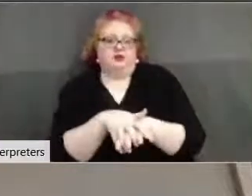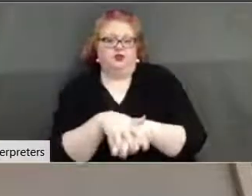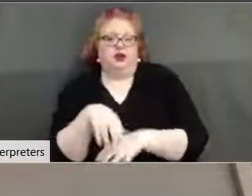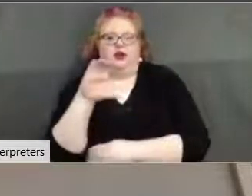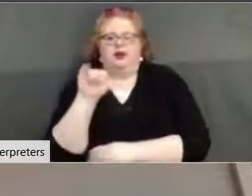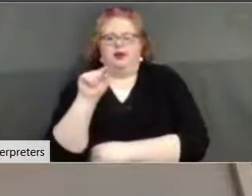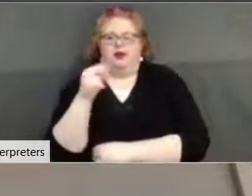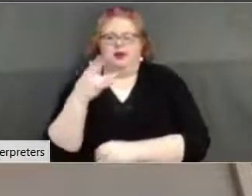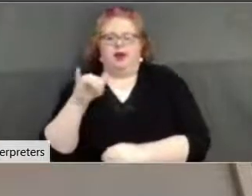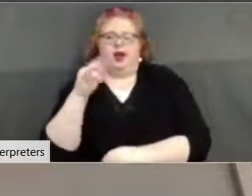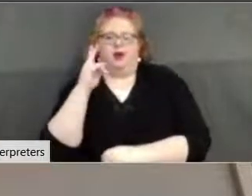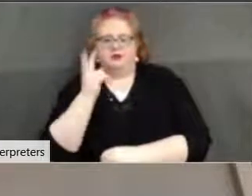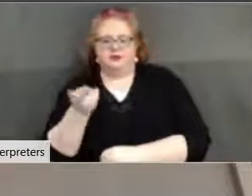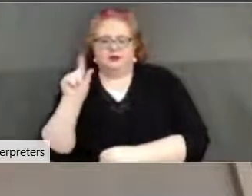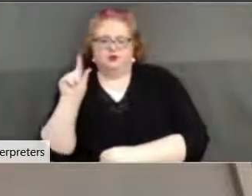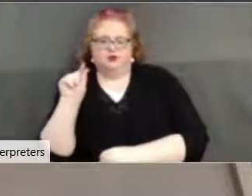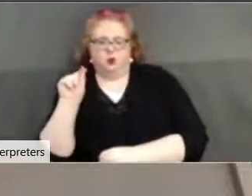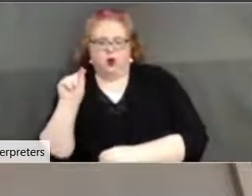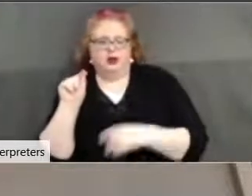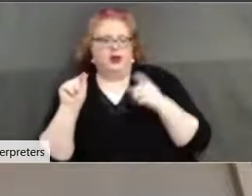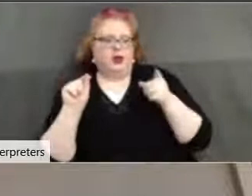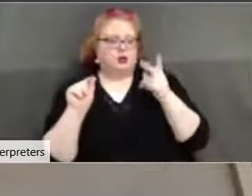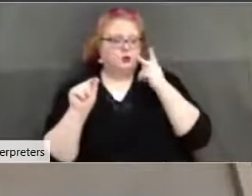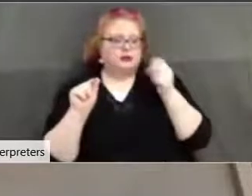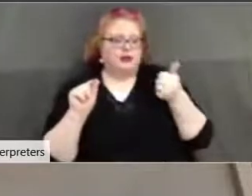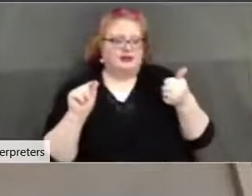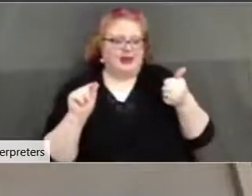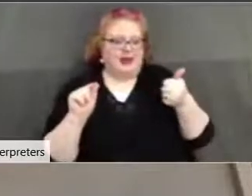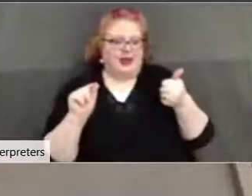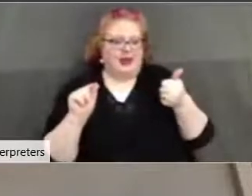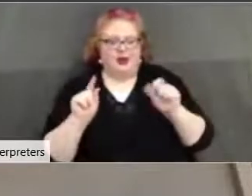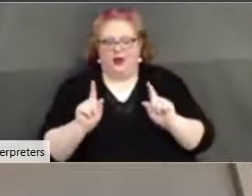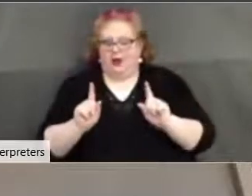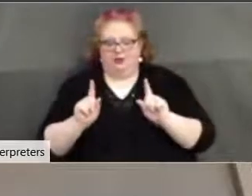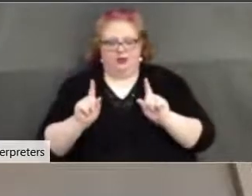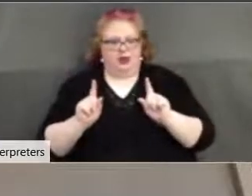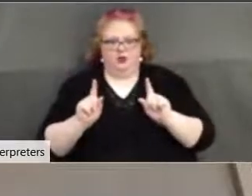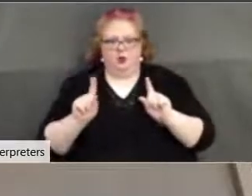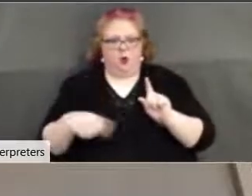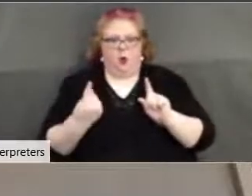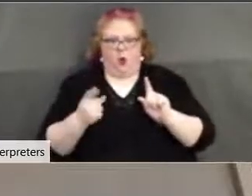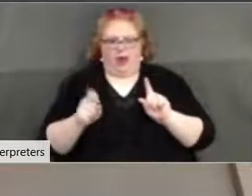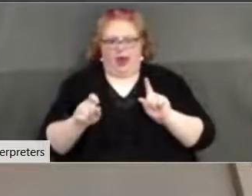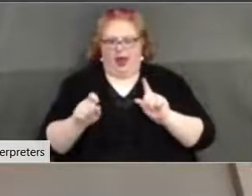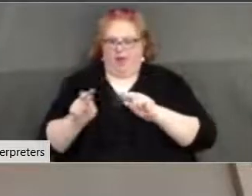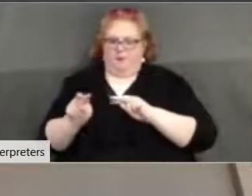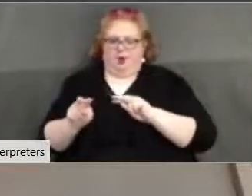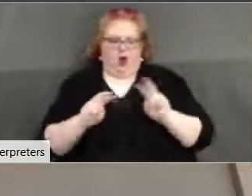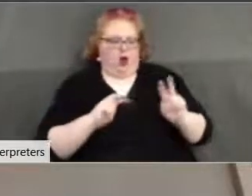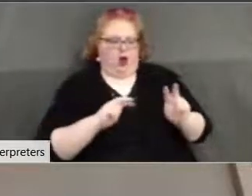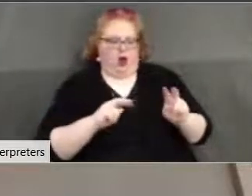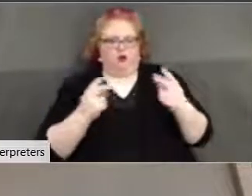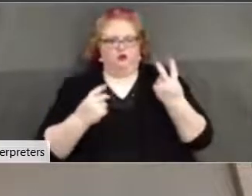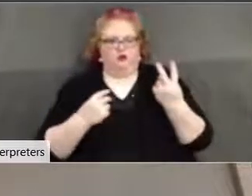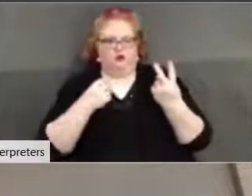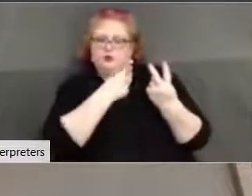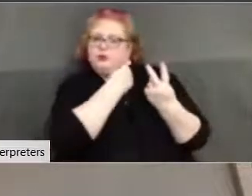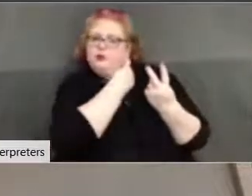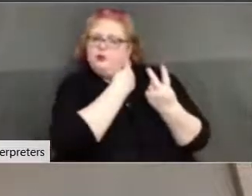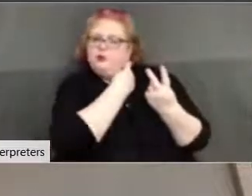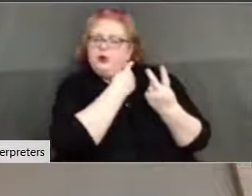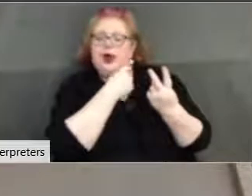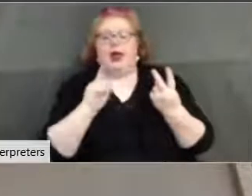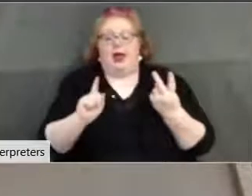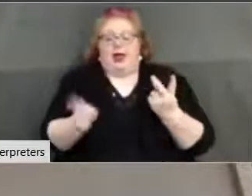10. So you just have to go to those places, and those physicians are tuned in to trying to